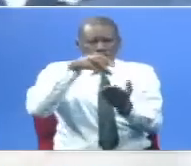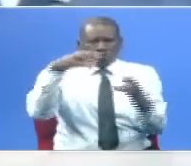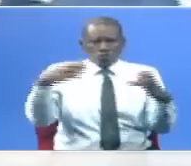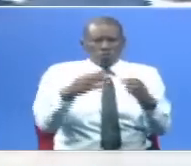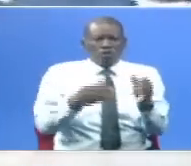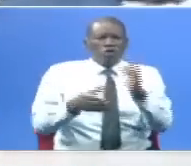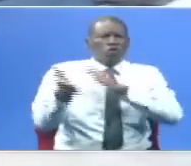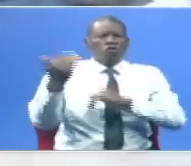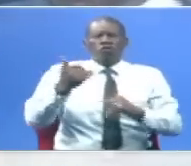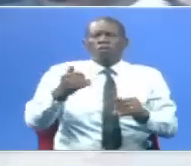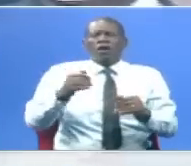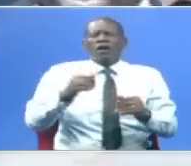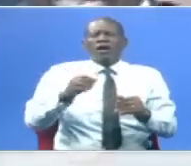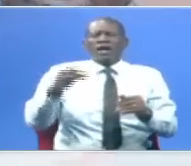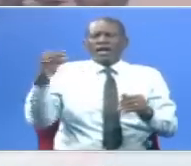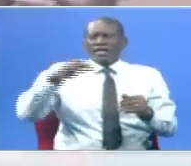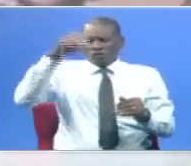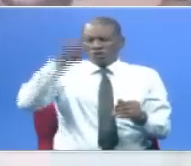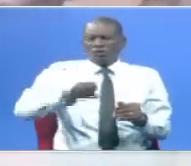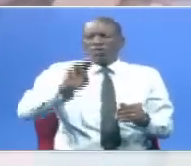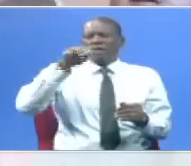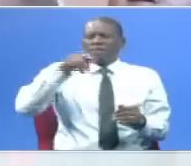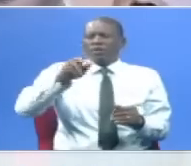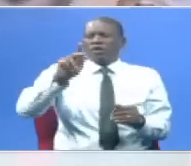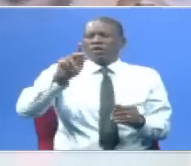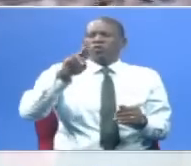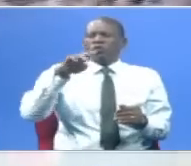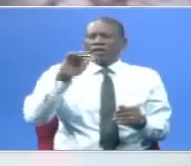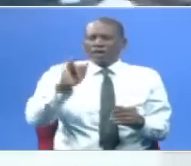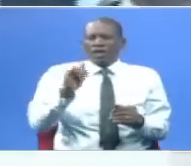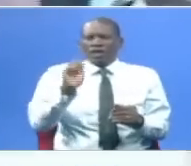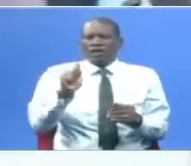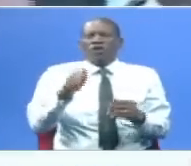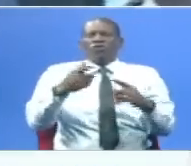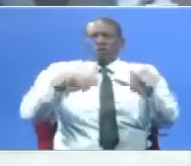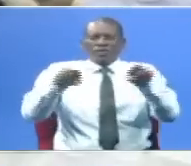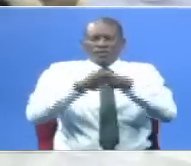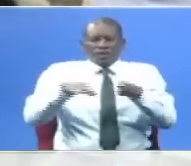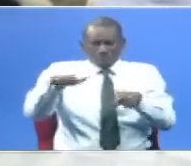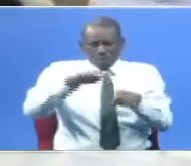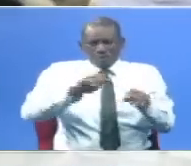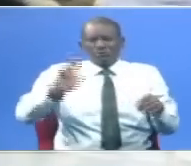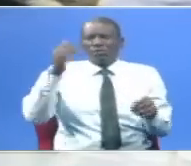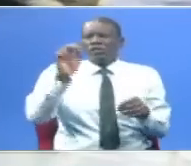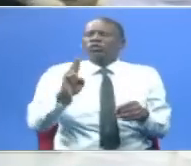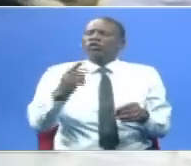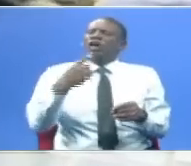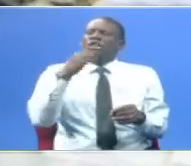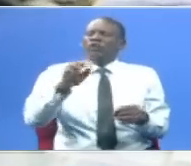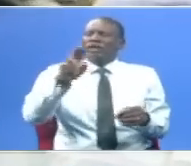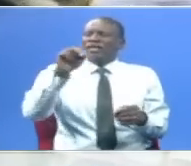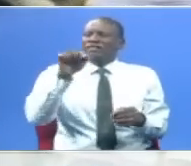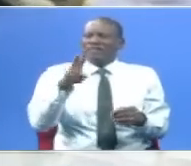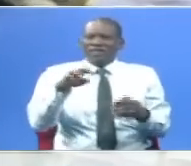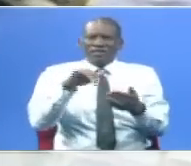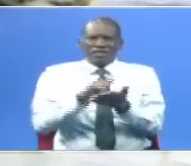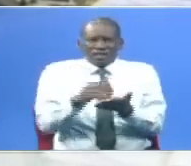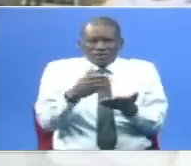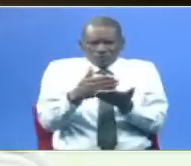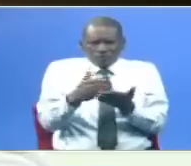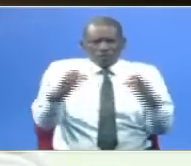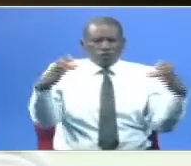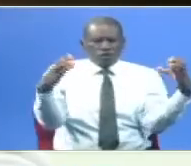Gatondo South MP Moses Kuria, who hails from the same area as President Uhuru Kenyatta, has told NTV that he was part of